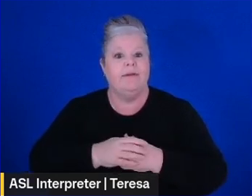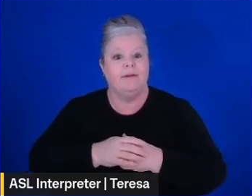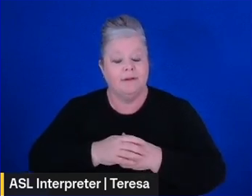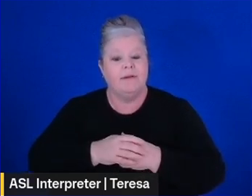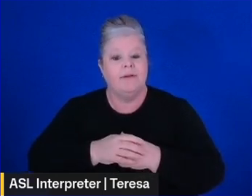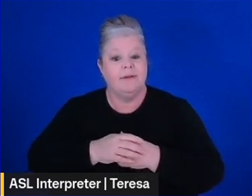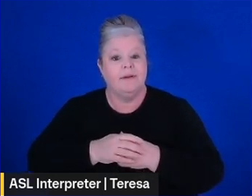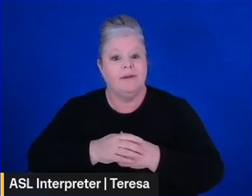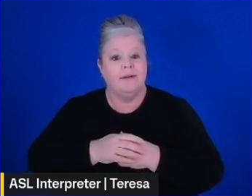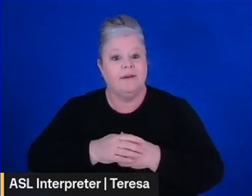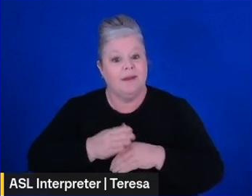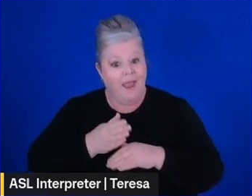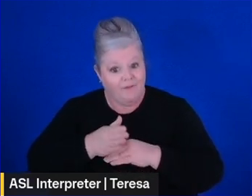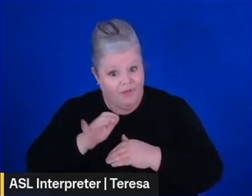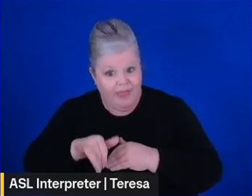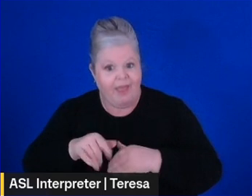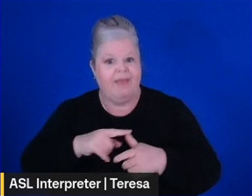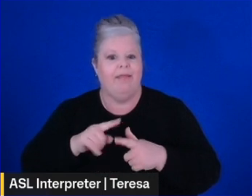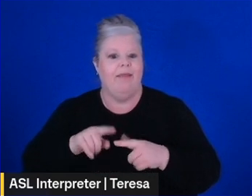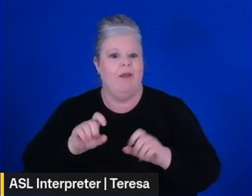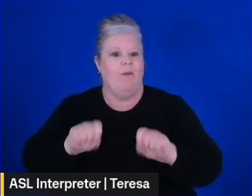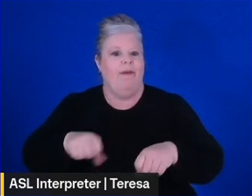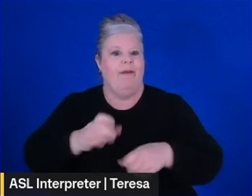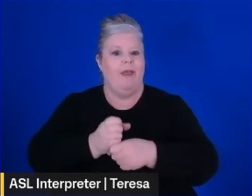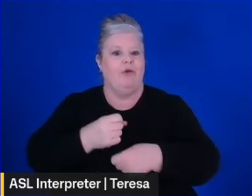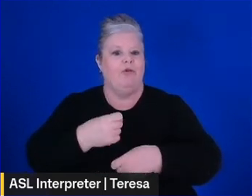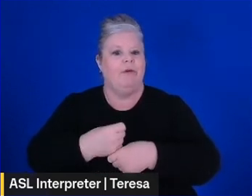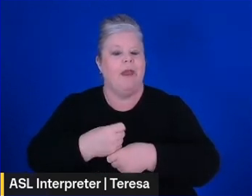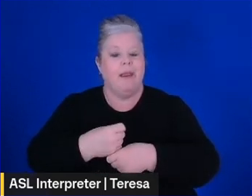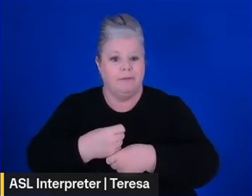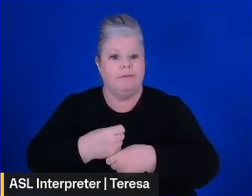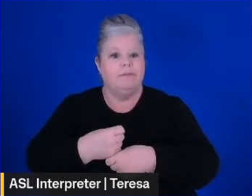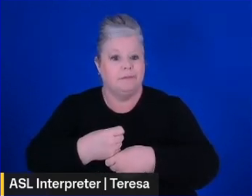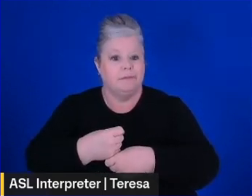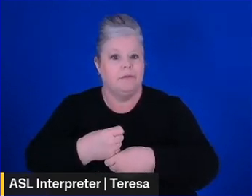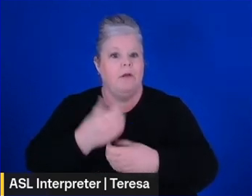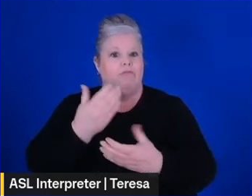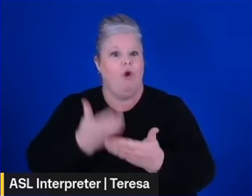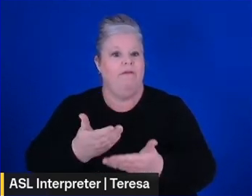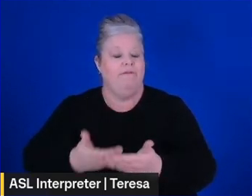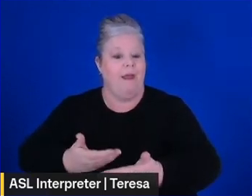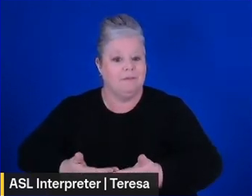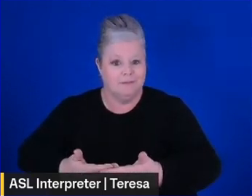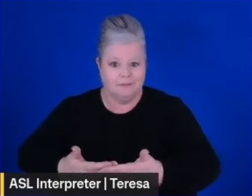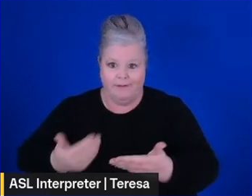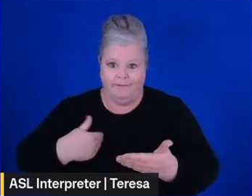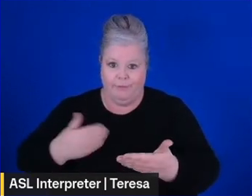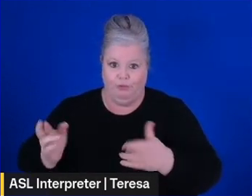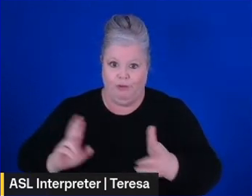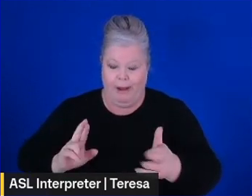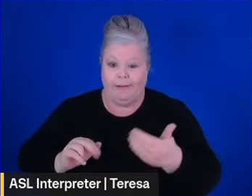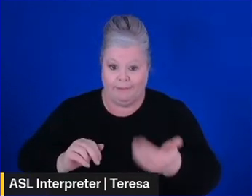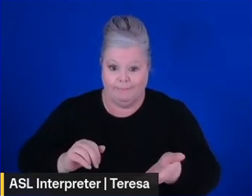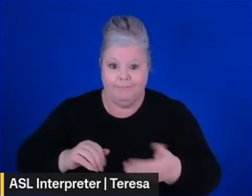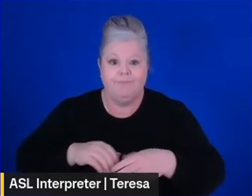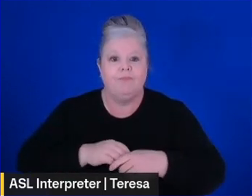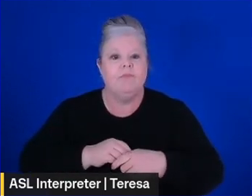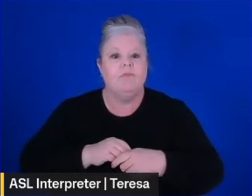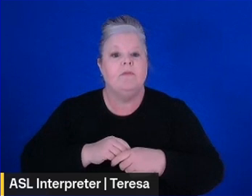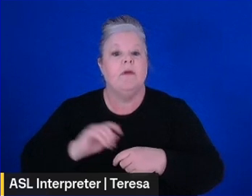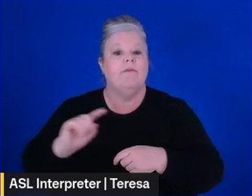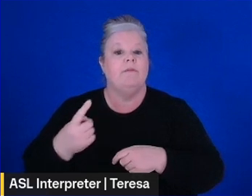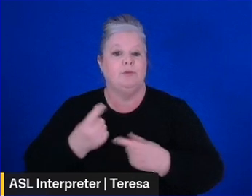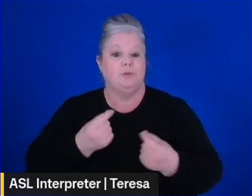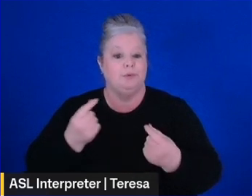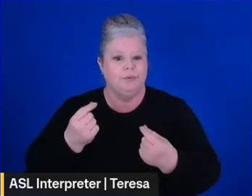create some artifact, I would say, templates, add-ons, and applications. So the first step is imagine I